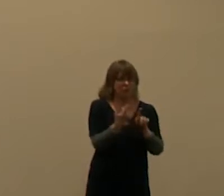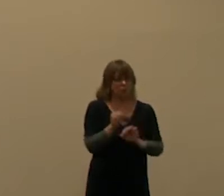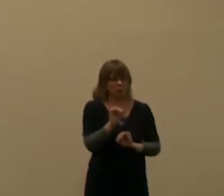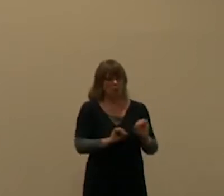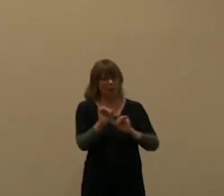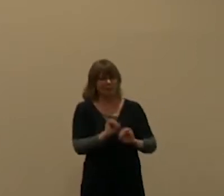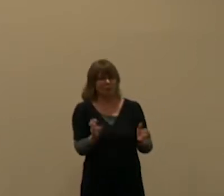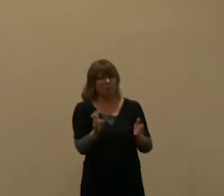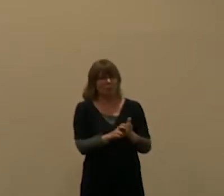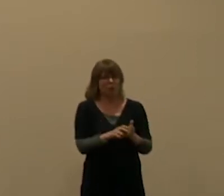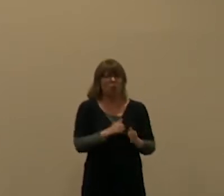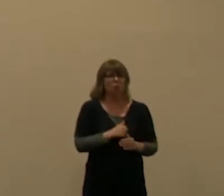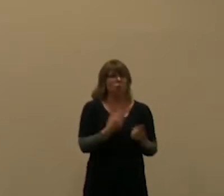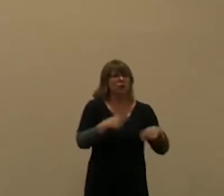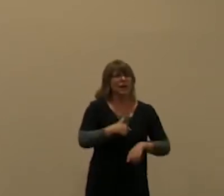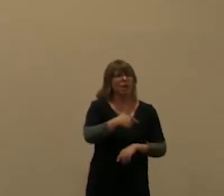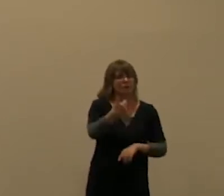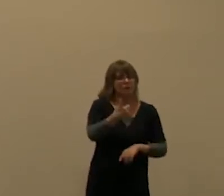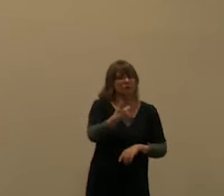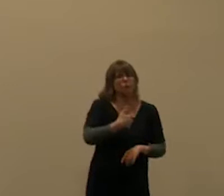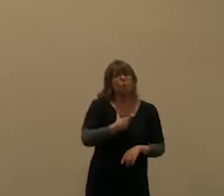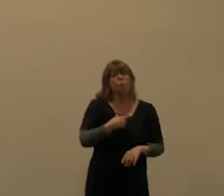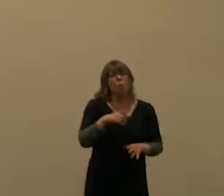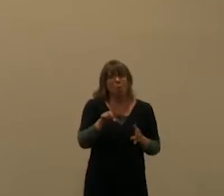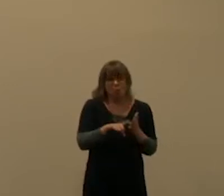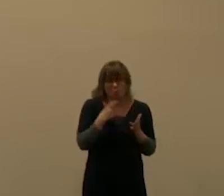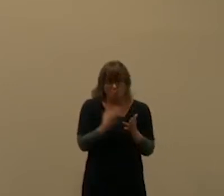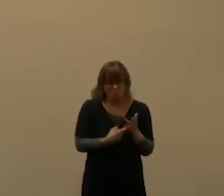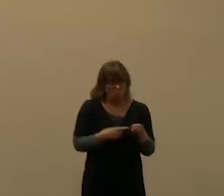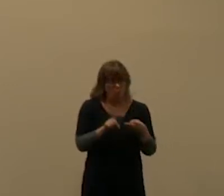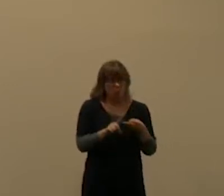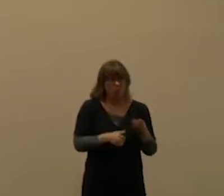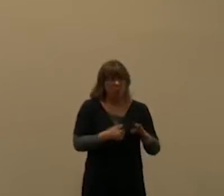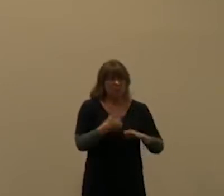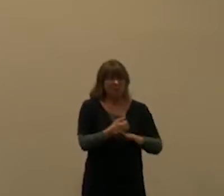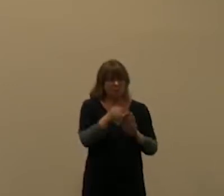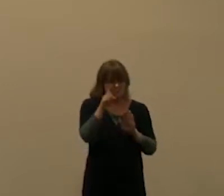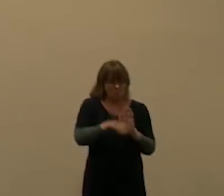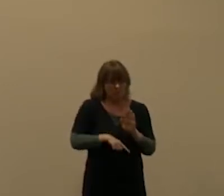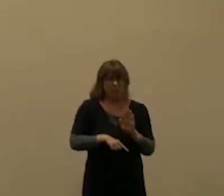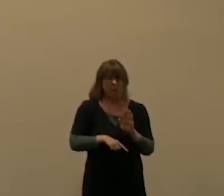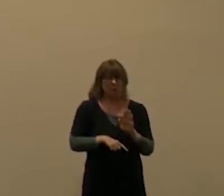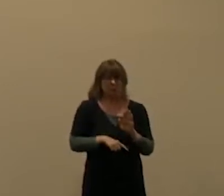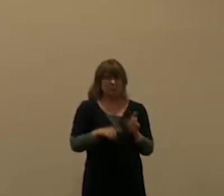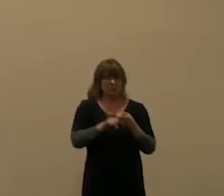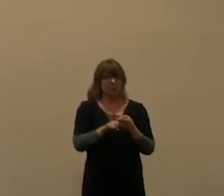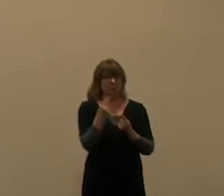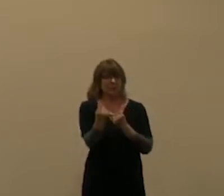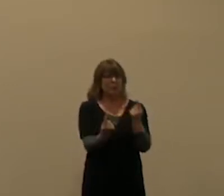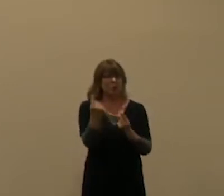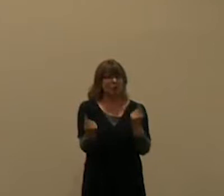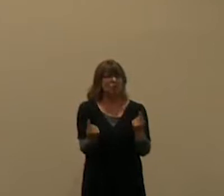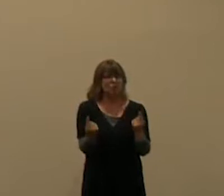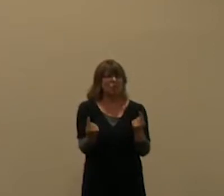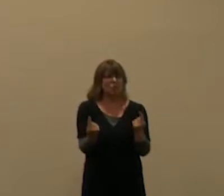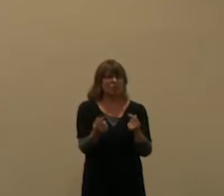lobby, or allow video. On the other hand, you could also set policies per user, for example, allowing them to